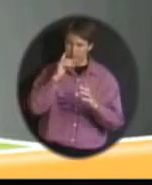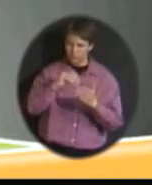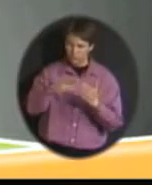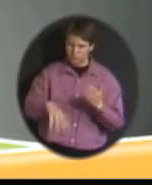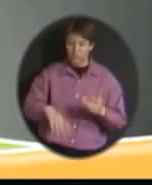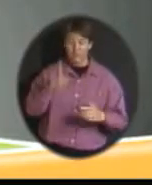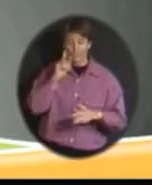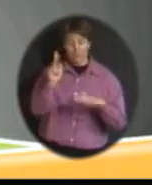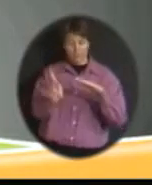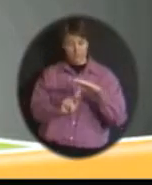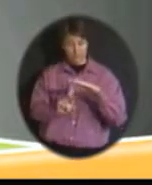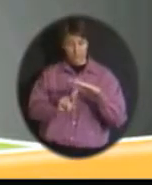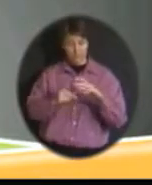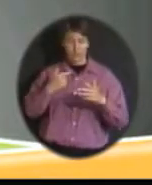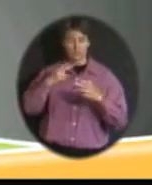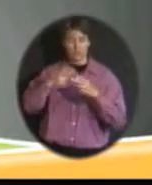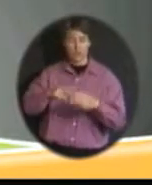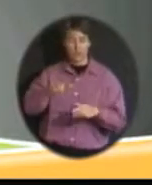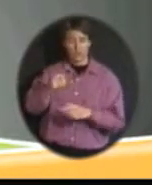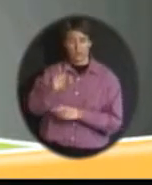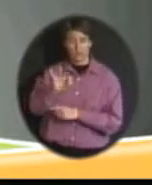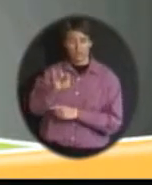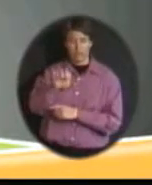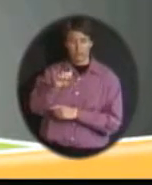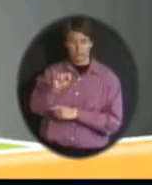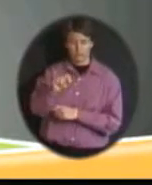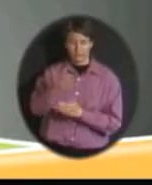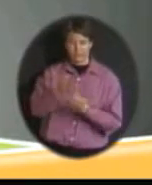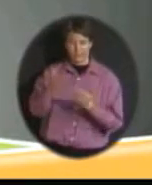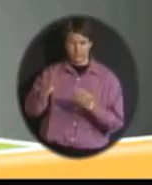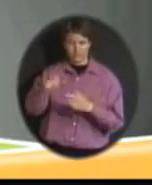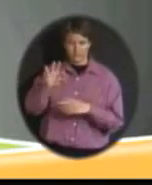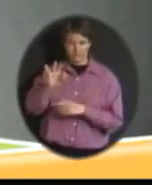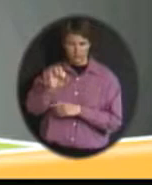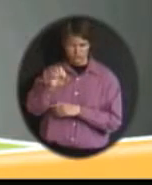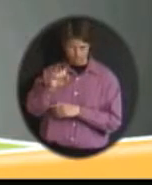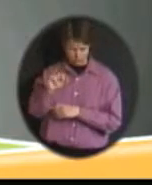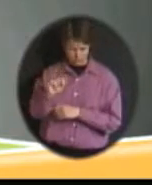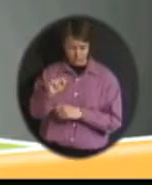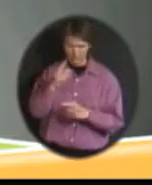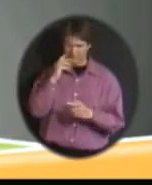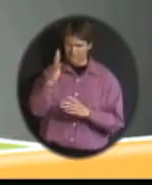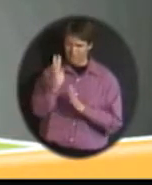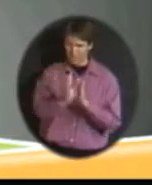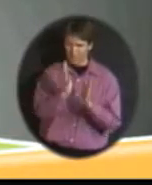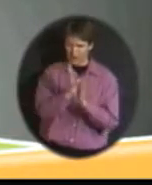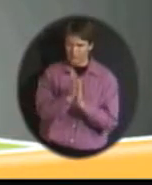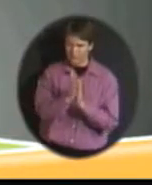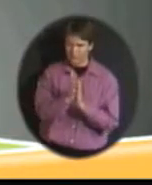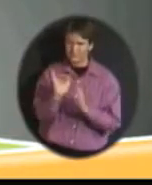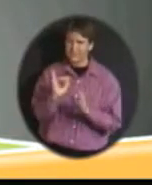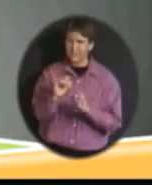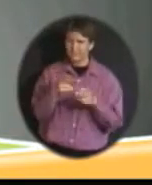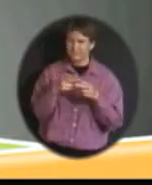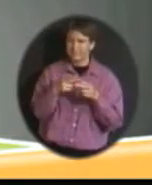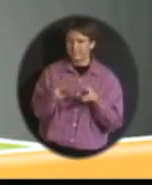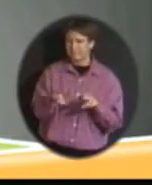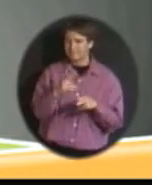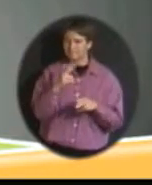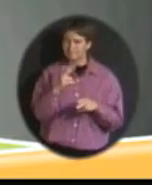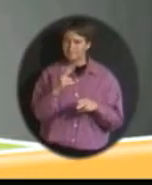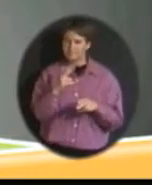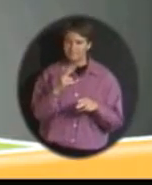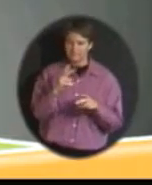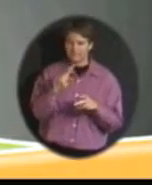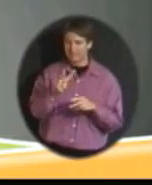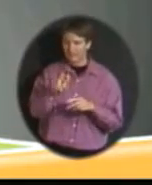kindergartners, we have a class called First Things First. That's 4 hours. It goes the entire time, and it's like a mini version of kindergarten during the